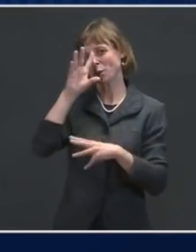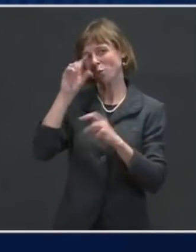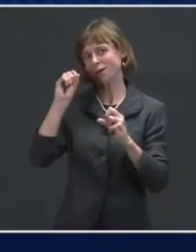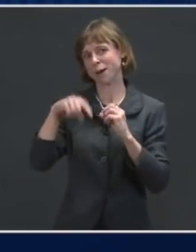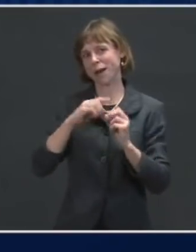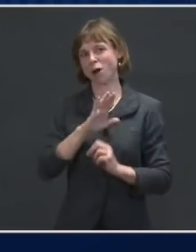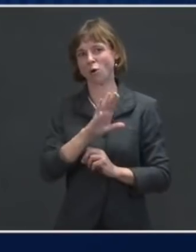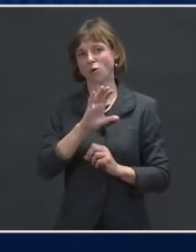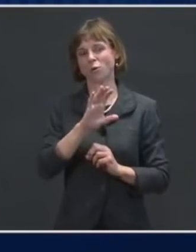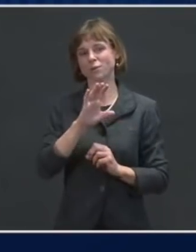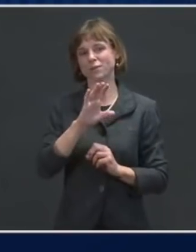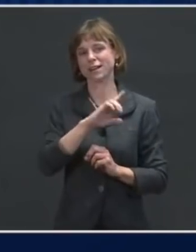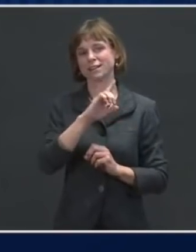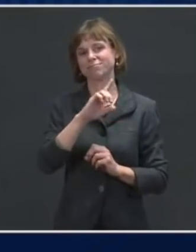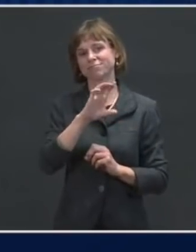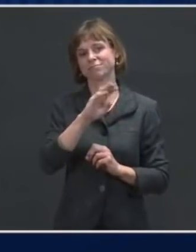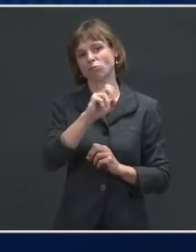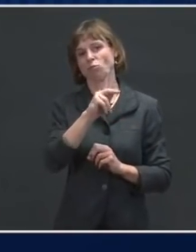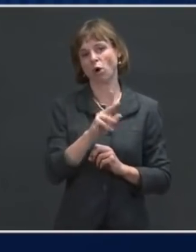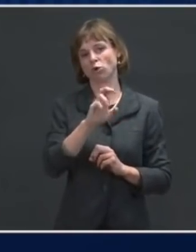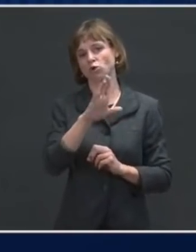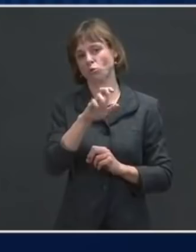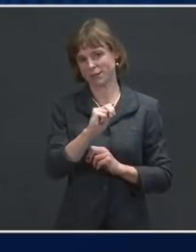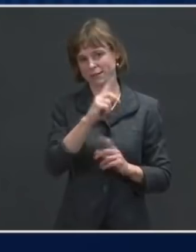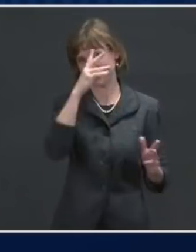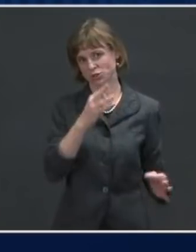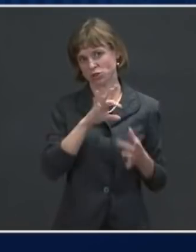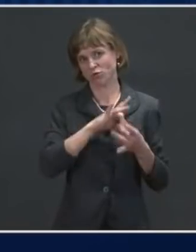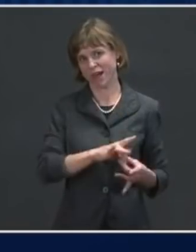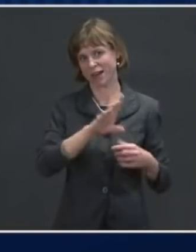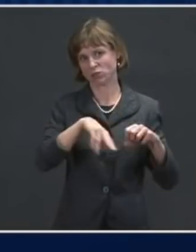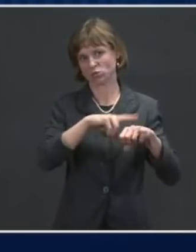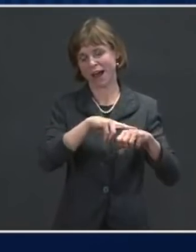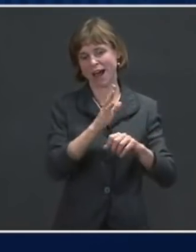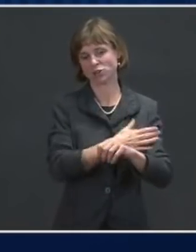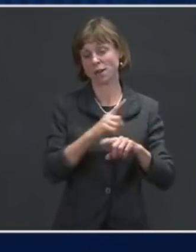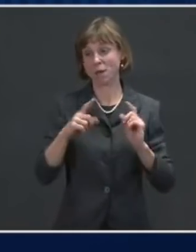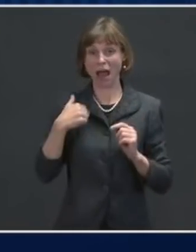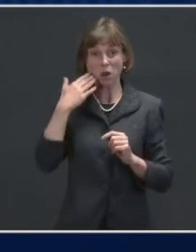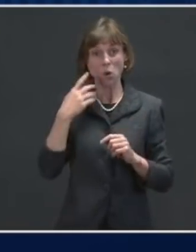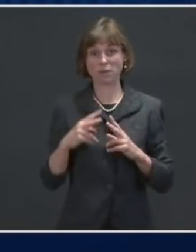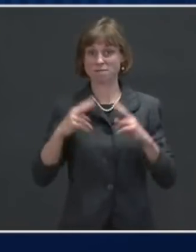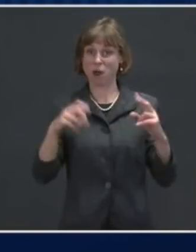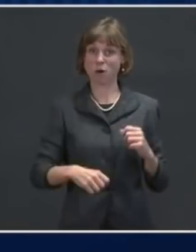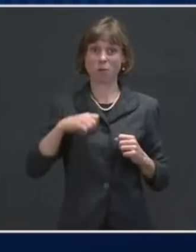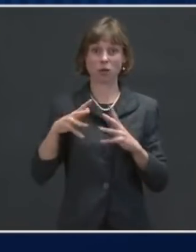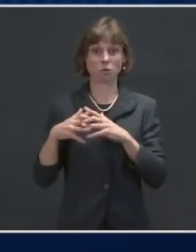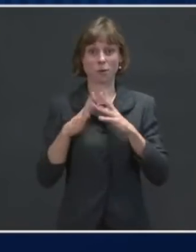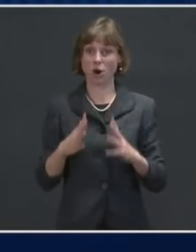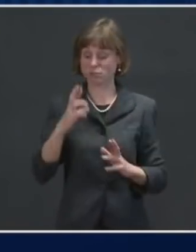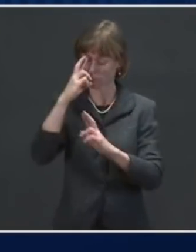on the Dallas Mavericks, I should say the national anthem, but I know he's incredibly proud to be an American and has great respect for the